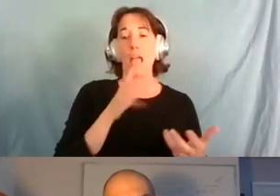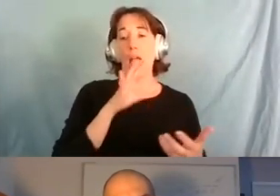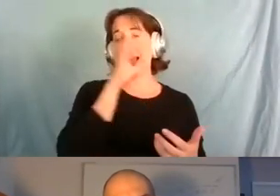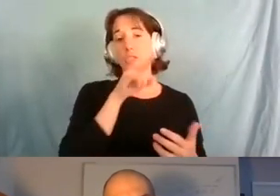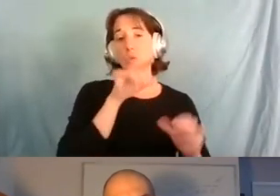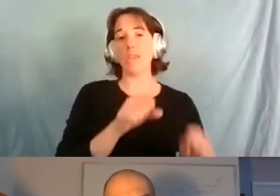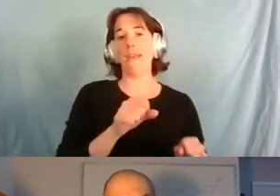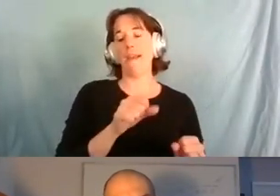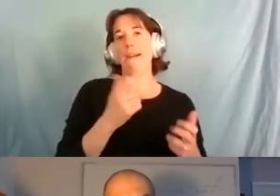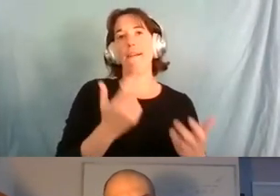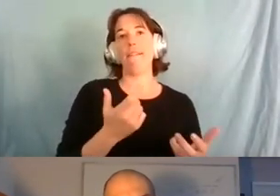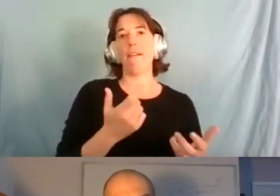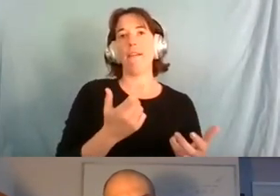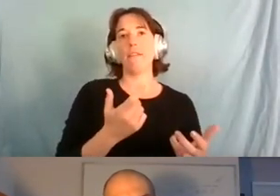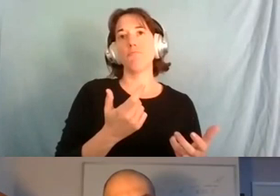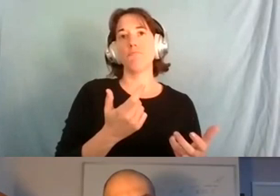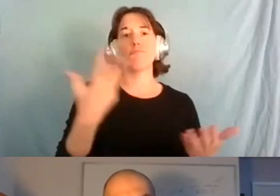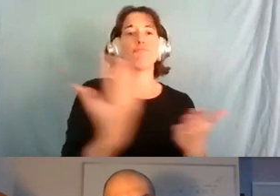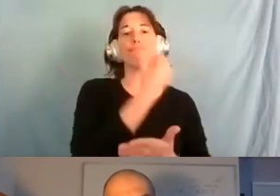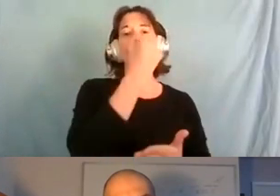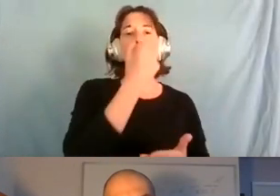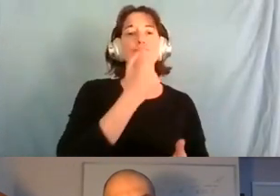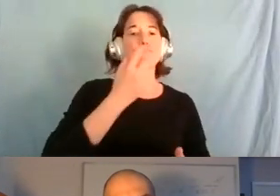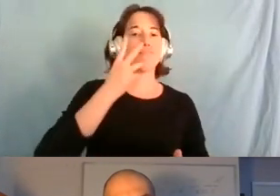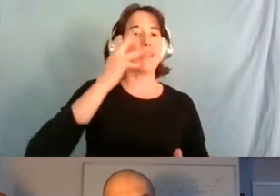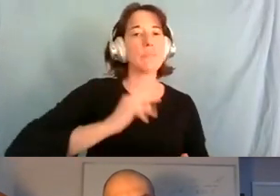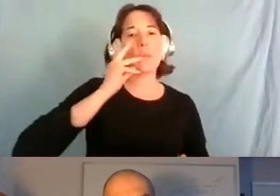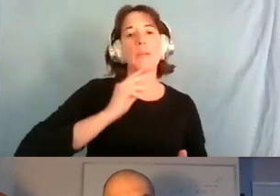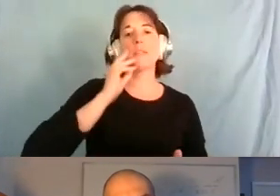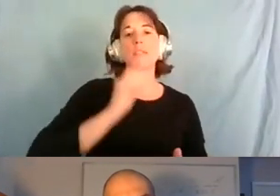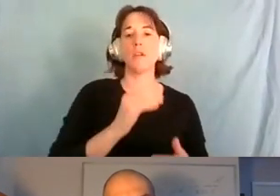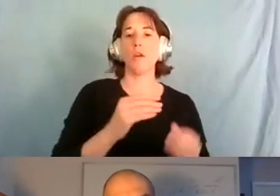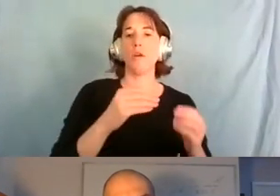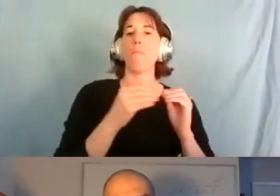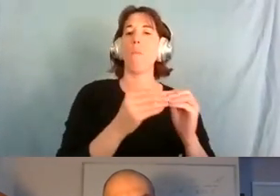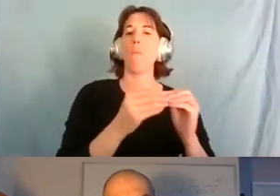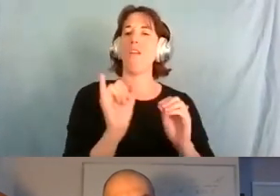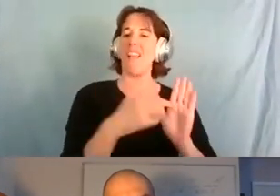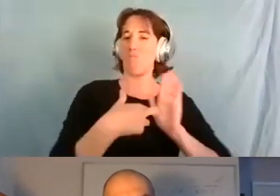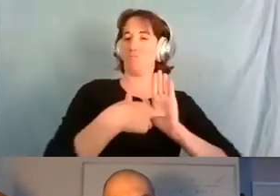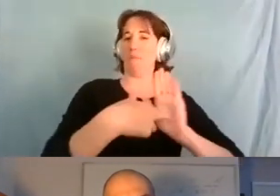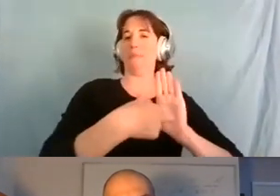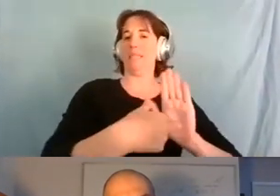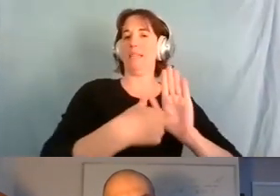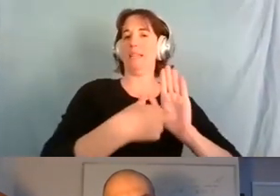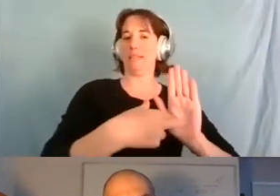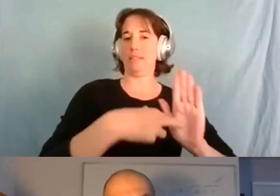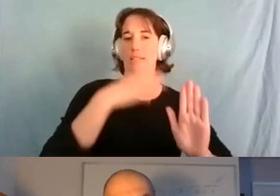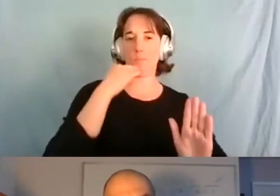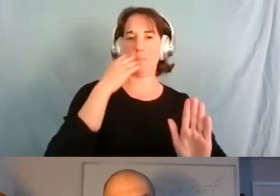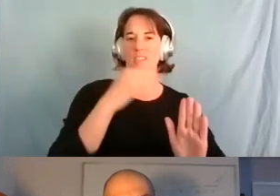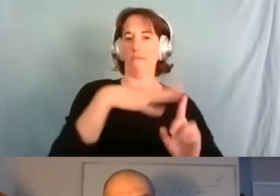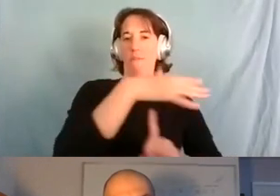of a more representative experience that is more representative of an environment. For example, if you